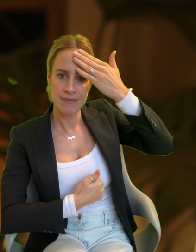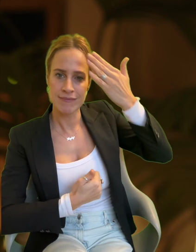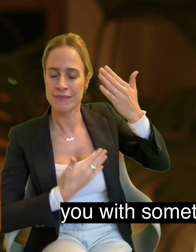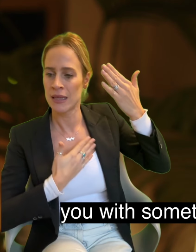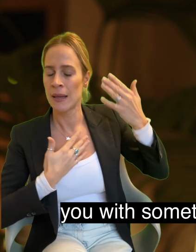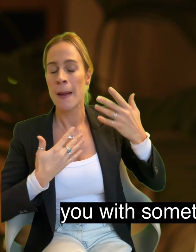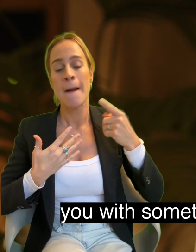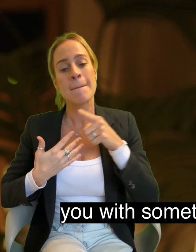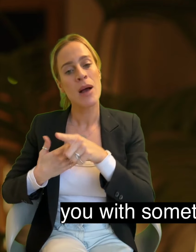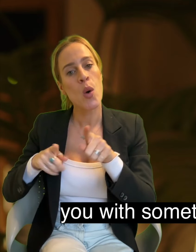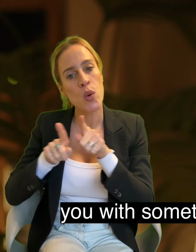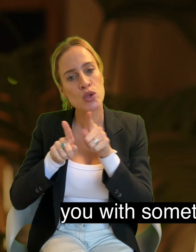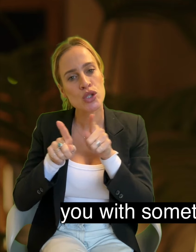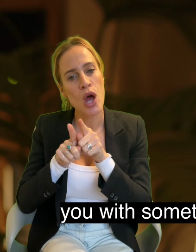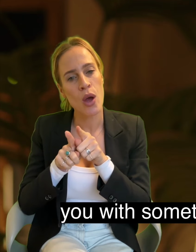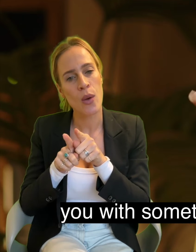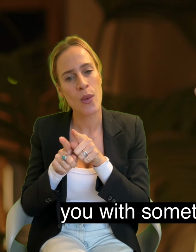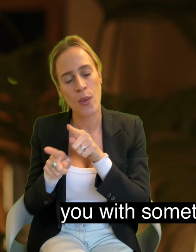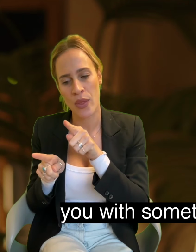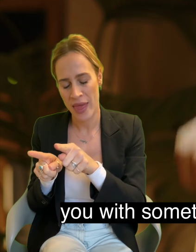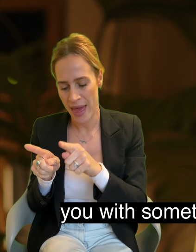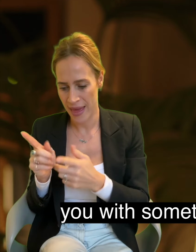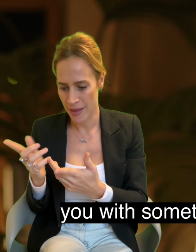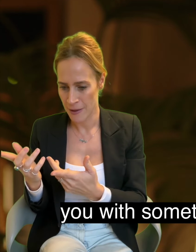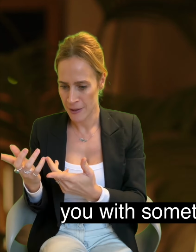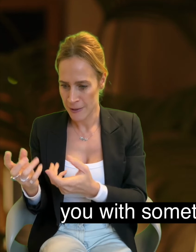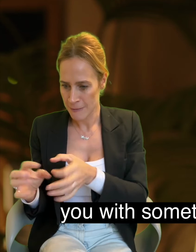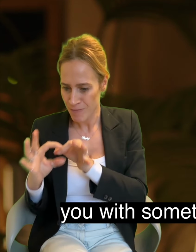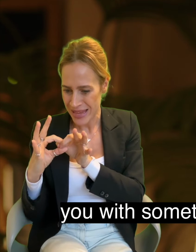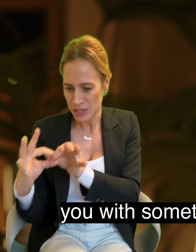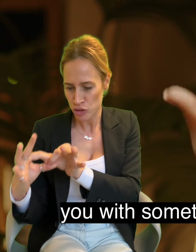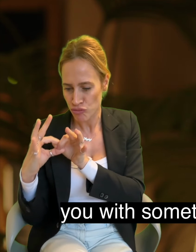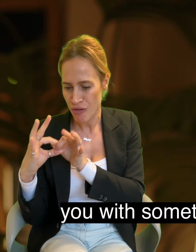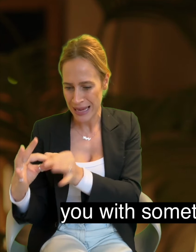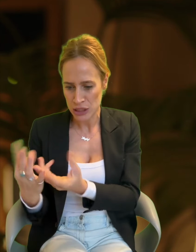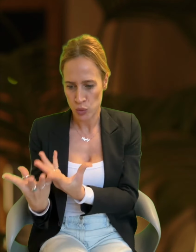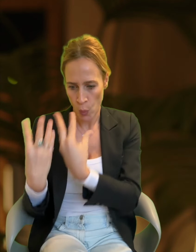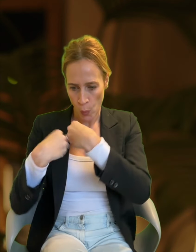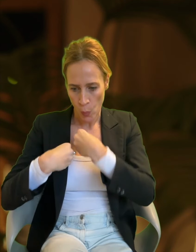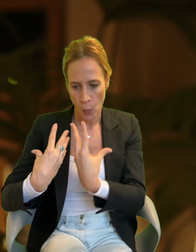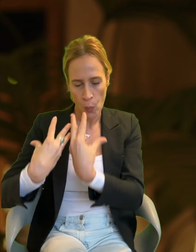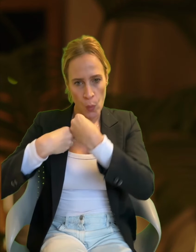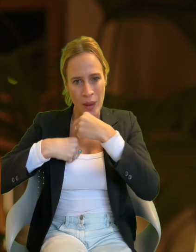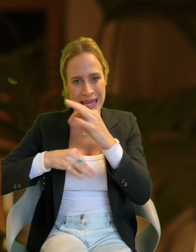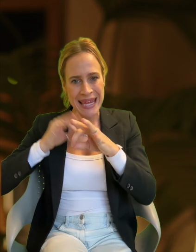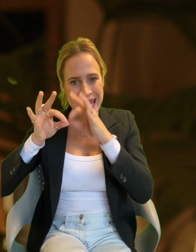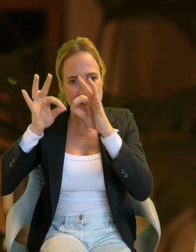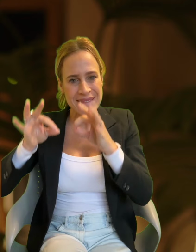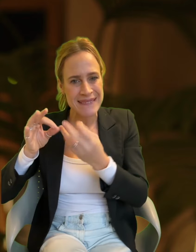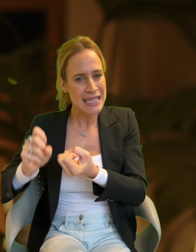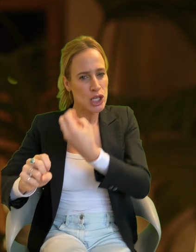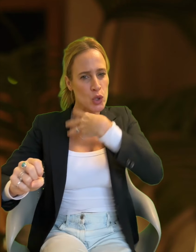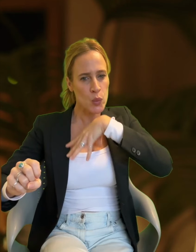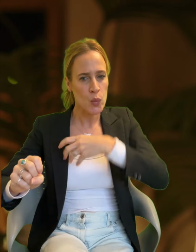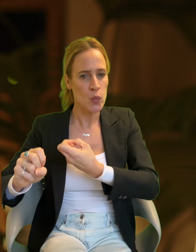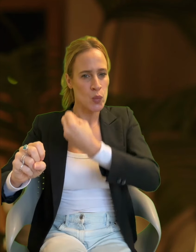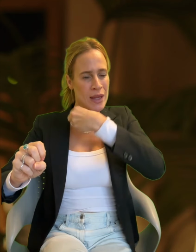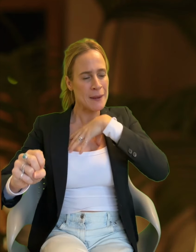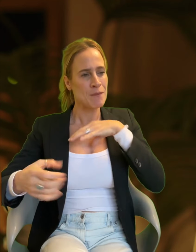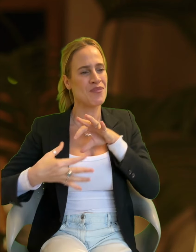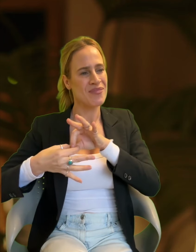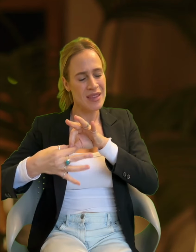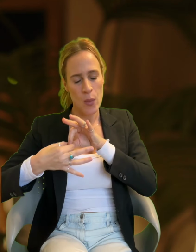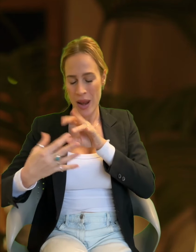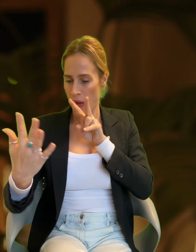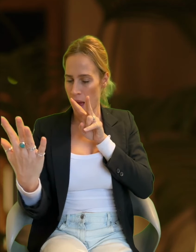and gifting you with something far bigger than what you're actually giving to them, like every day. Do you know what I mean? That's how I feel